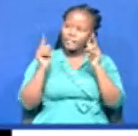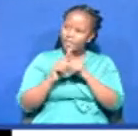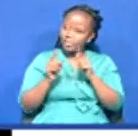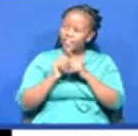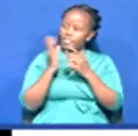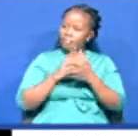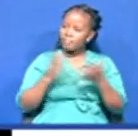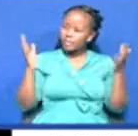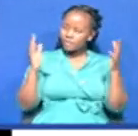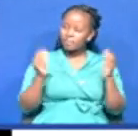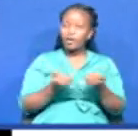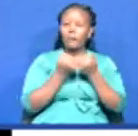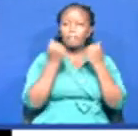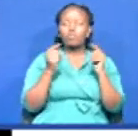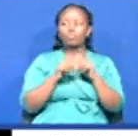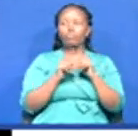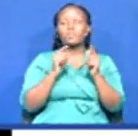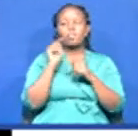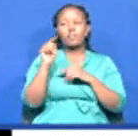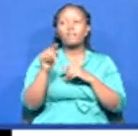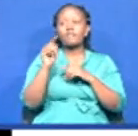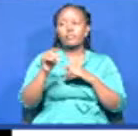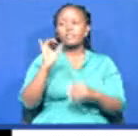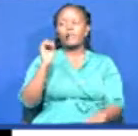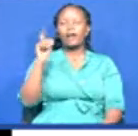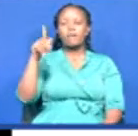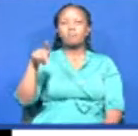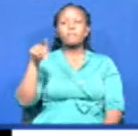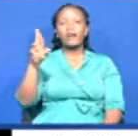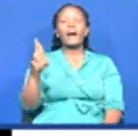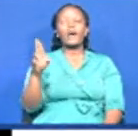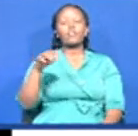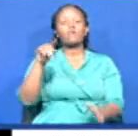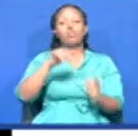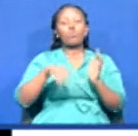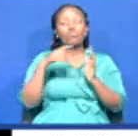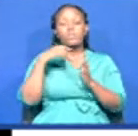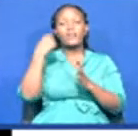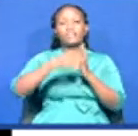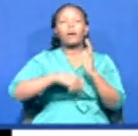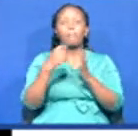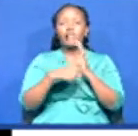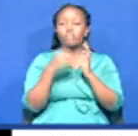to the intellectual property rights. As a manufacturer, when you are coming up